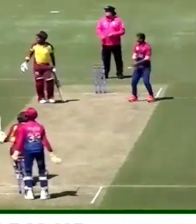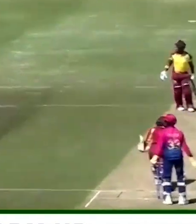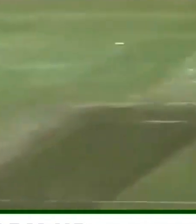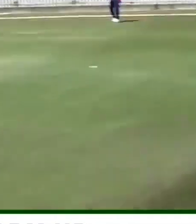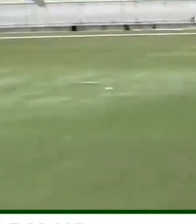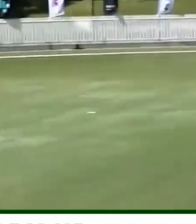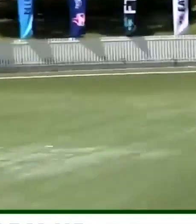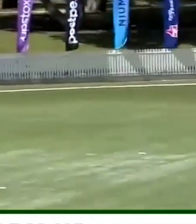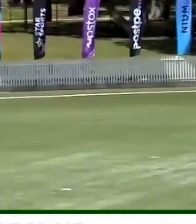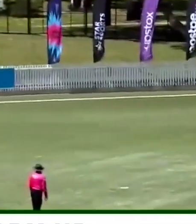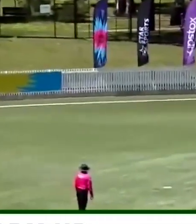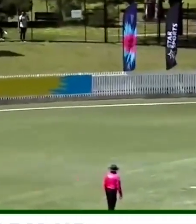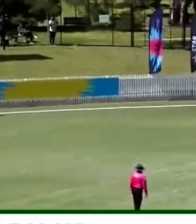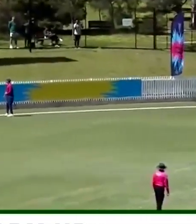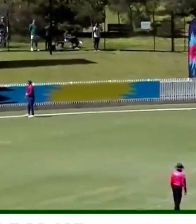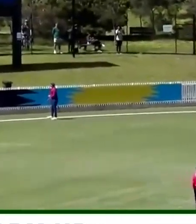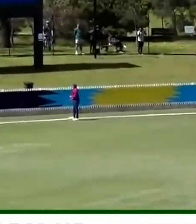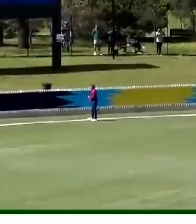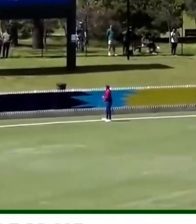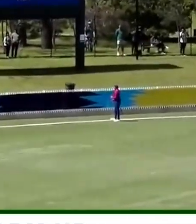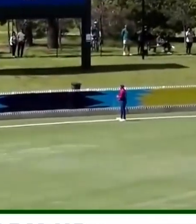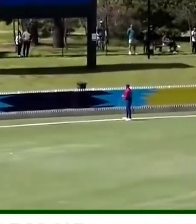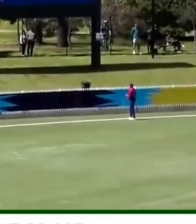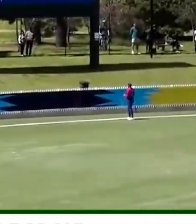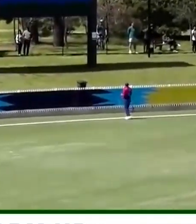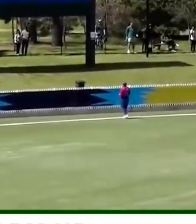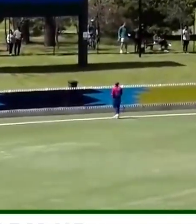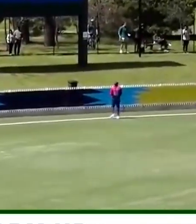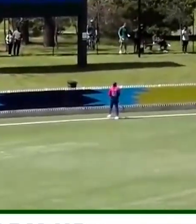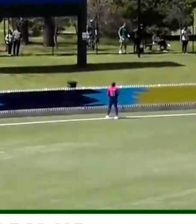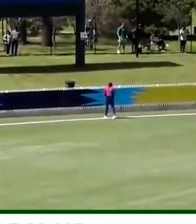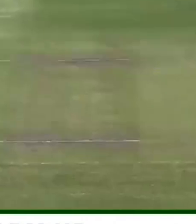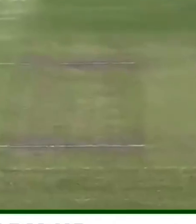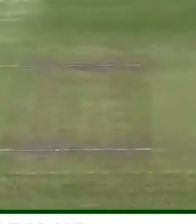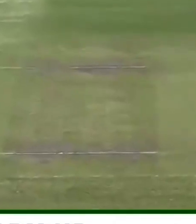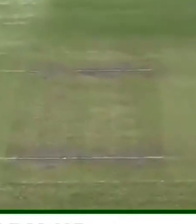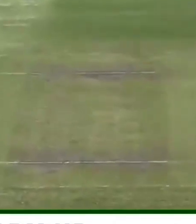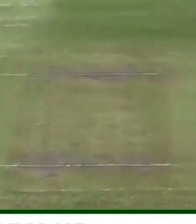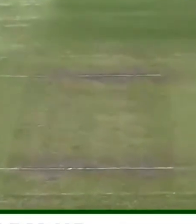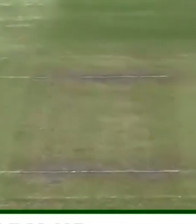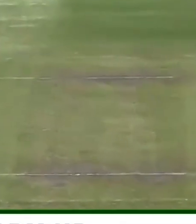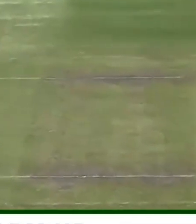Oh, that's a good shot. Yeah, that's going for 6, and that might hit the scoreboard just underneath it.